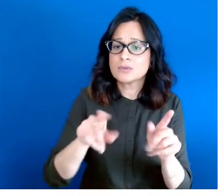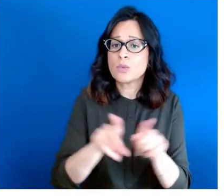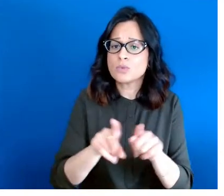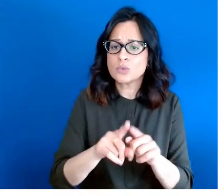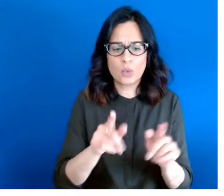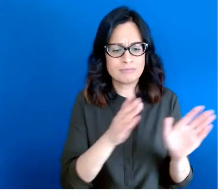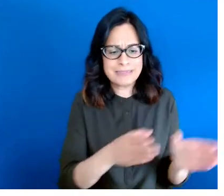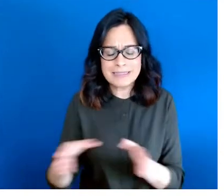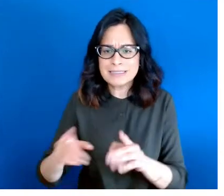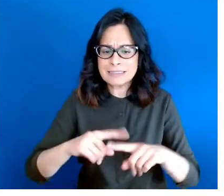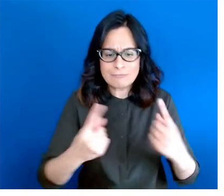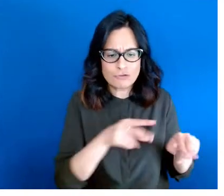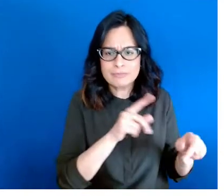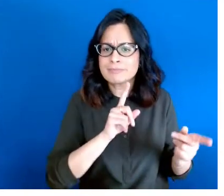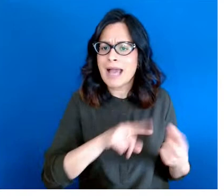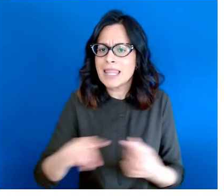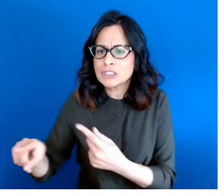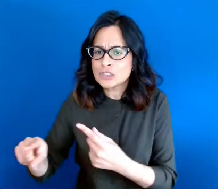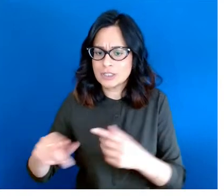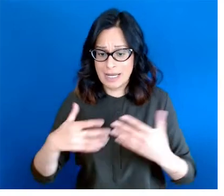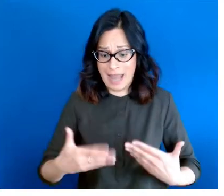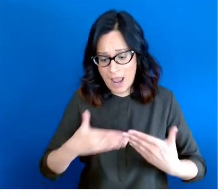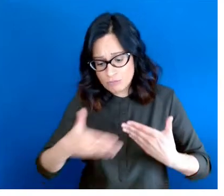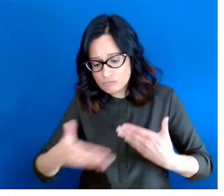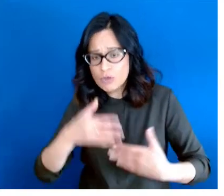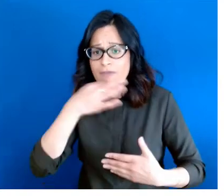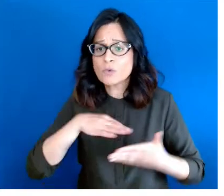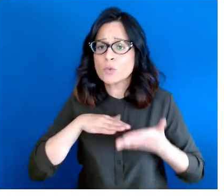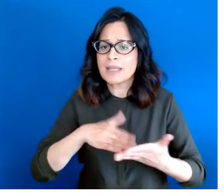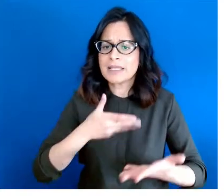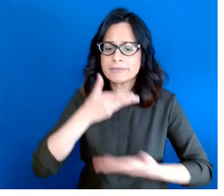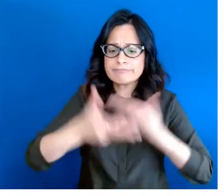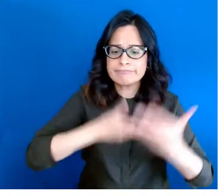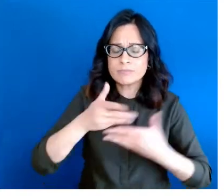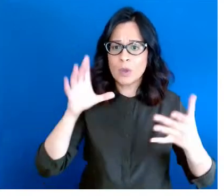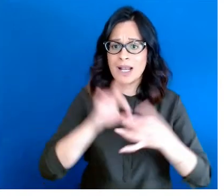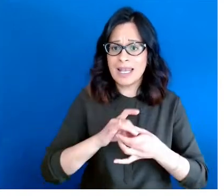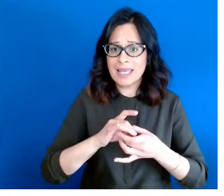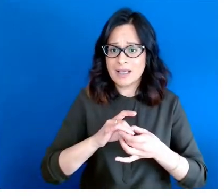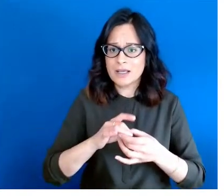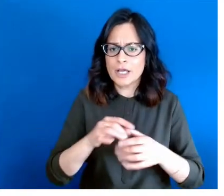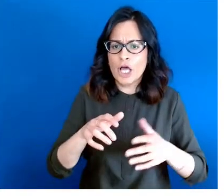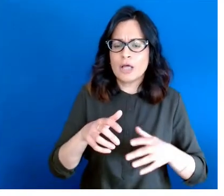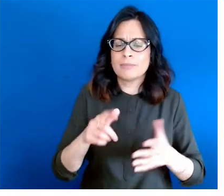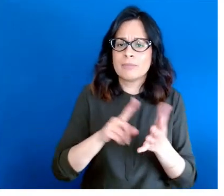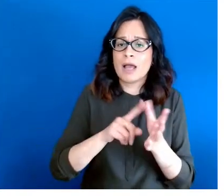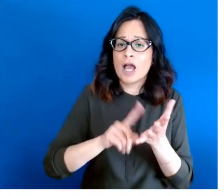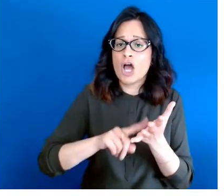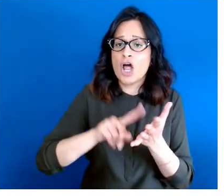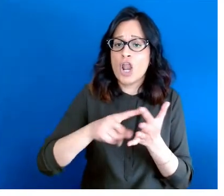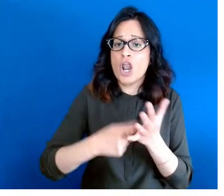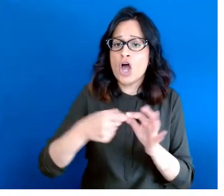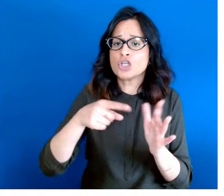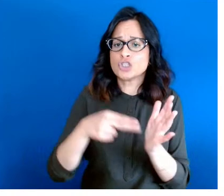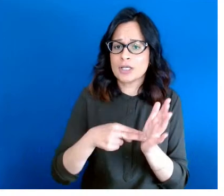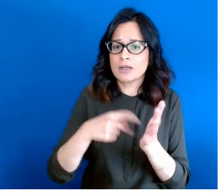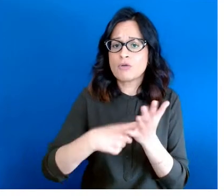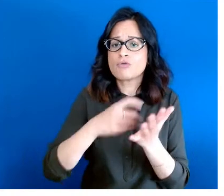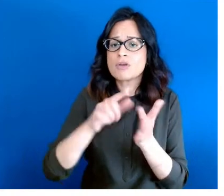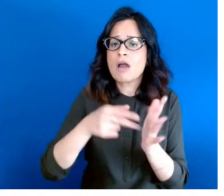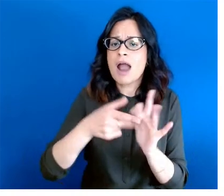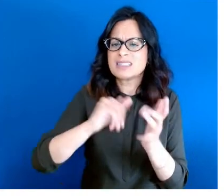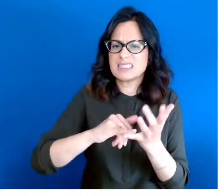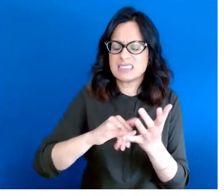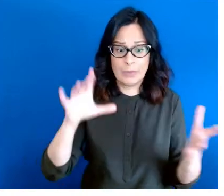What I'd like to do in the next few minutes is to talk about allergic rhinitis, but since the eyes are very often involved, I will